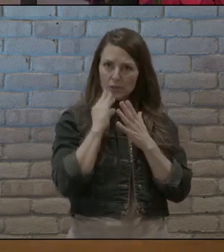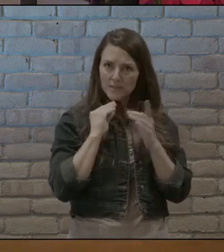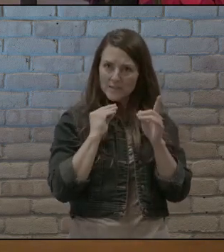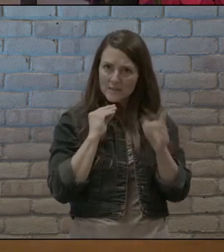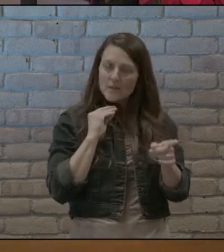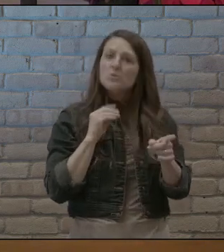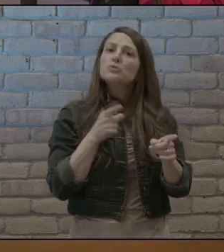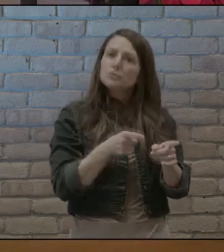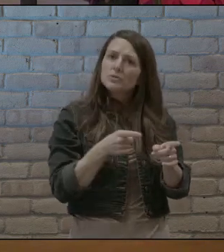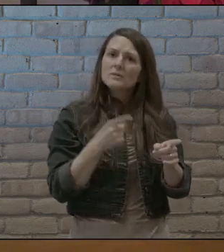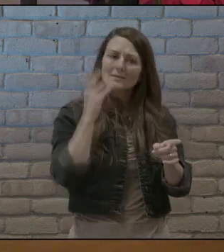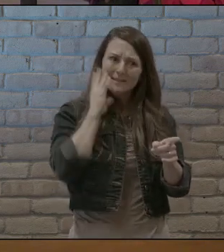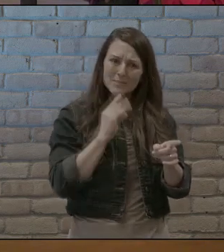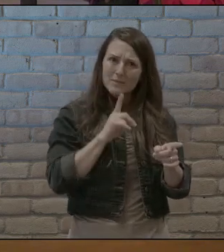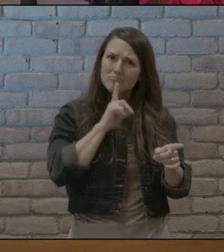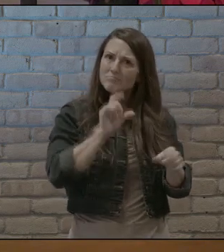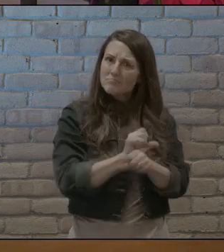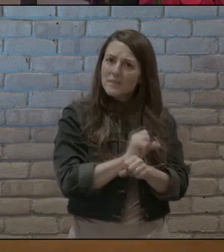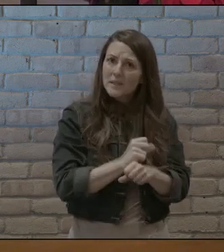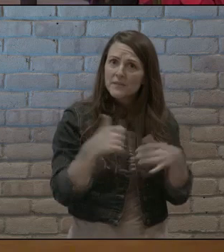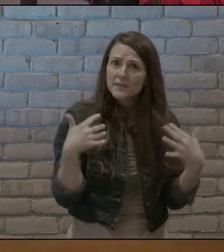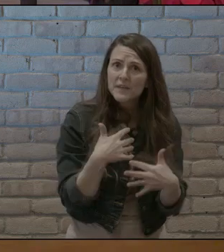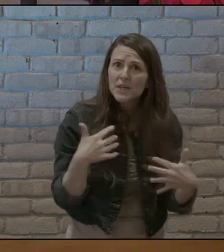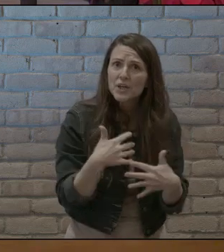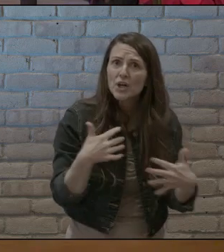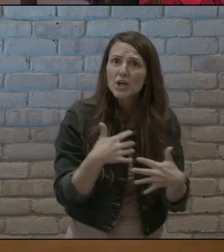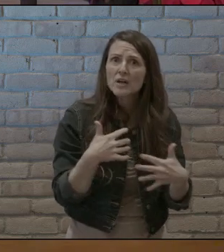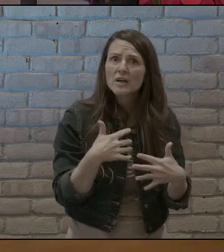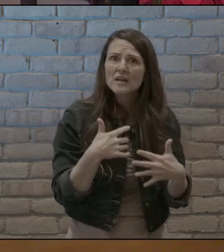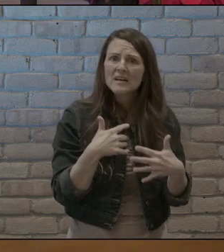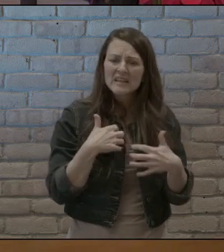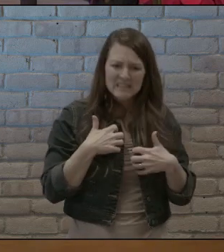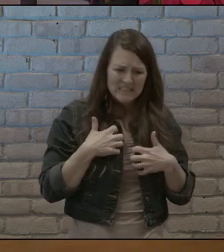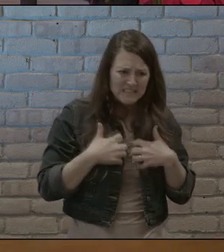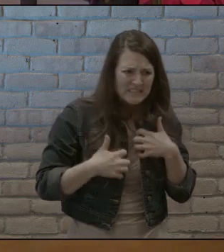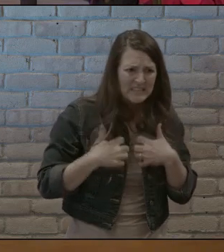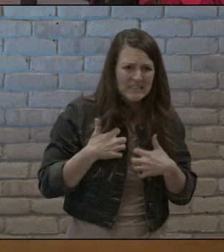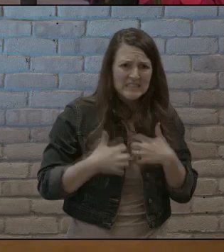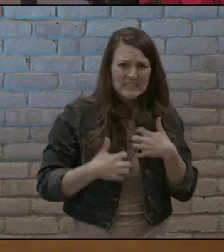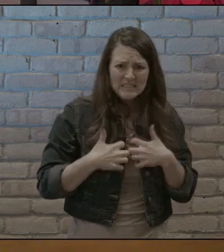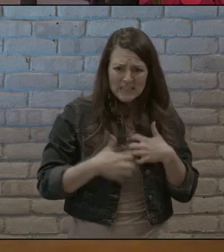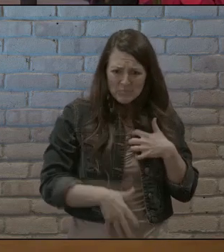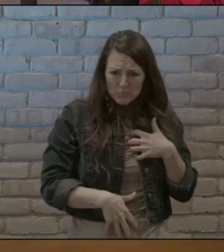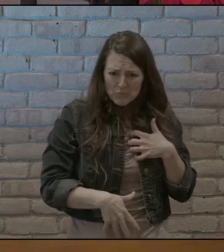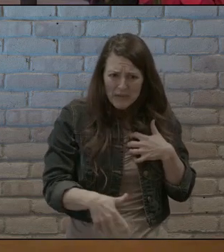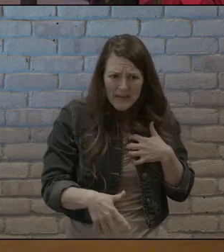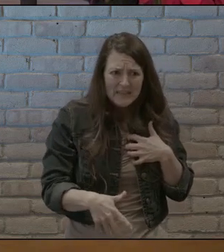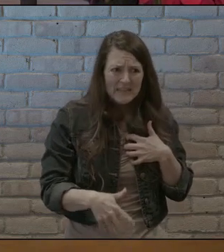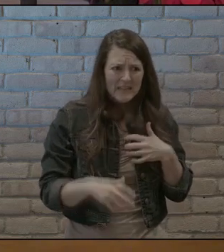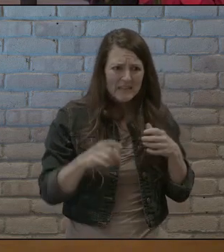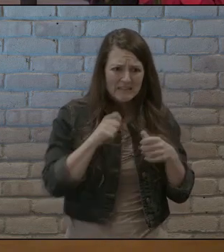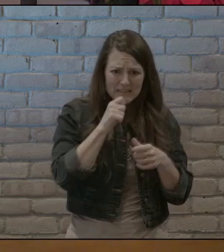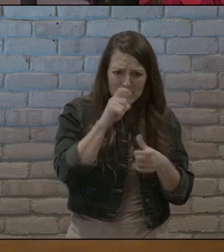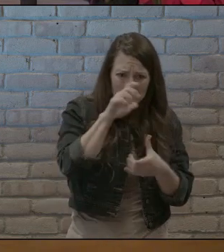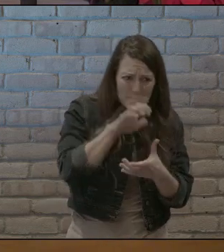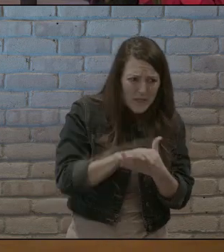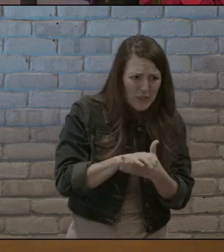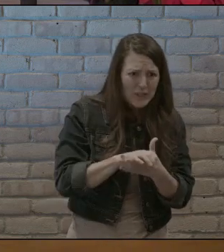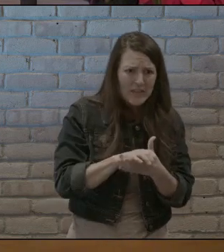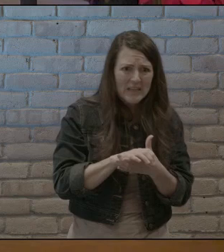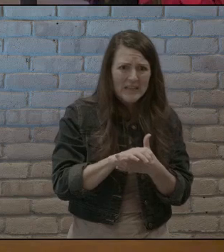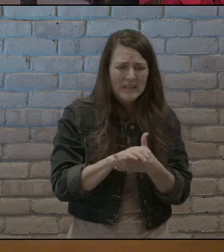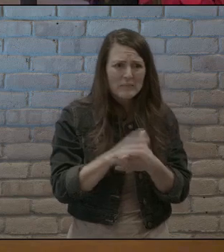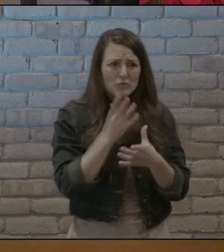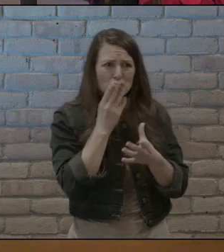experienced the fear and the disturbance of being told she's